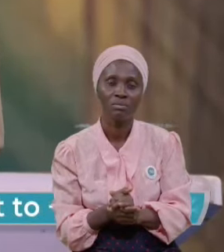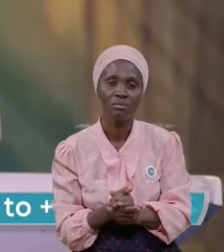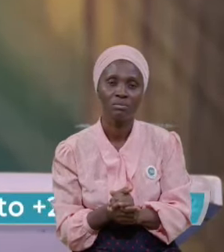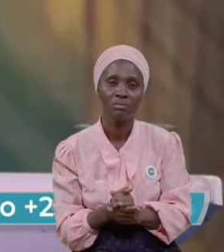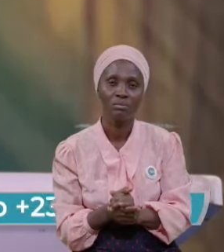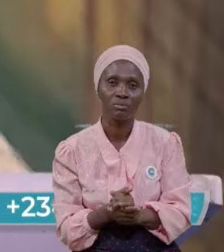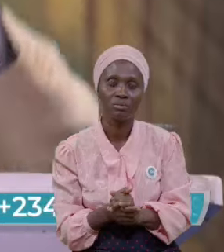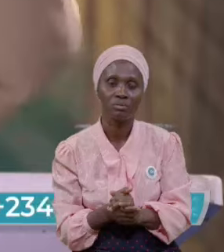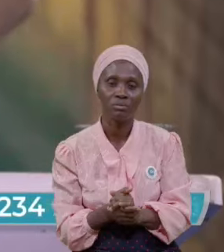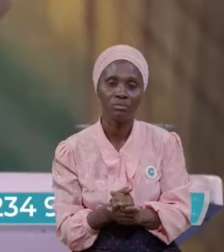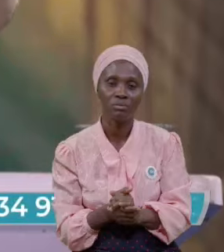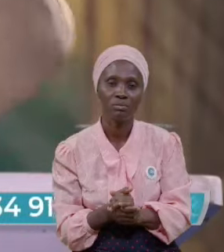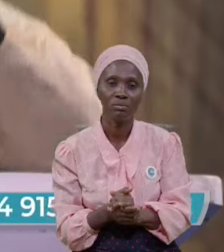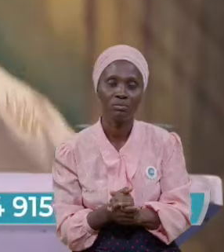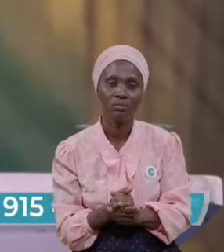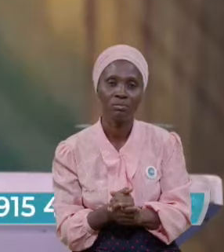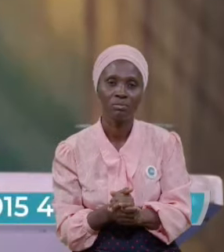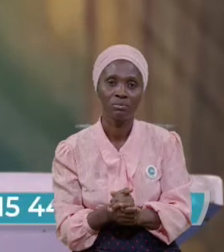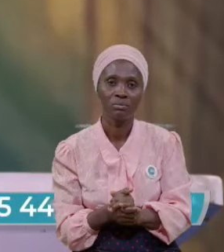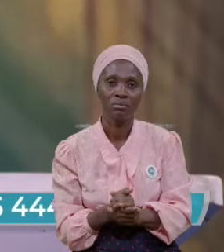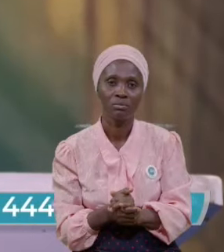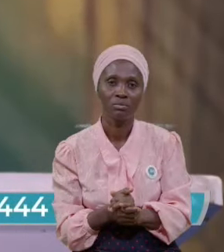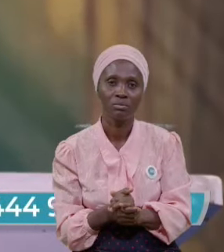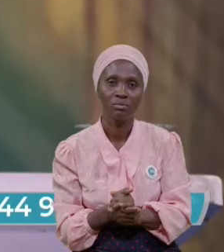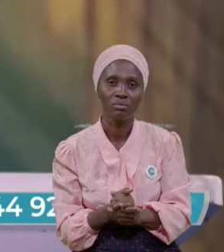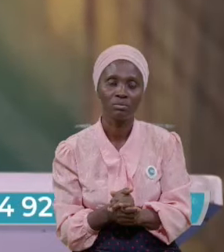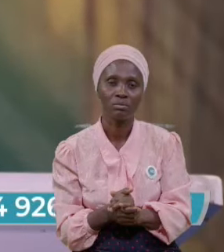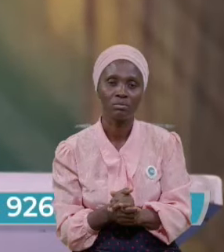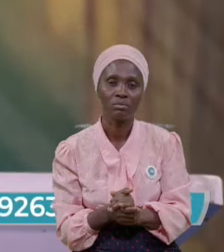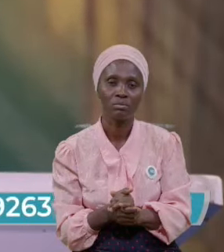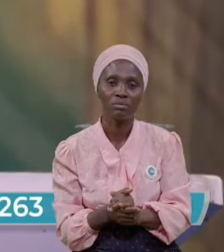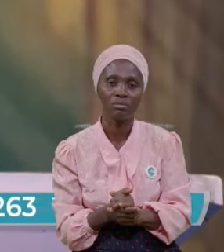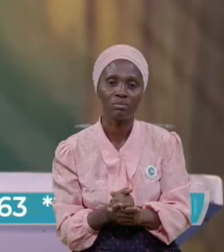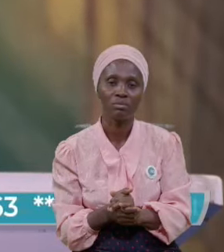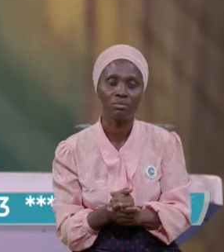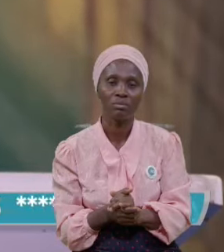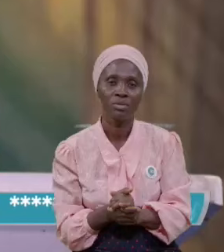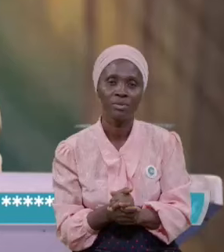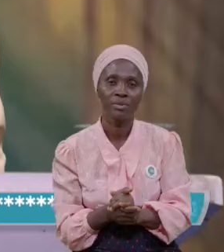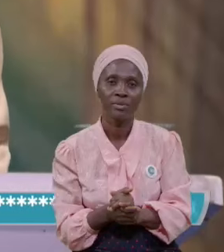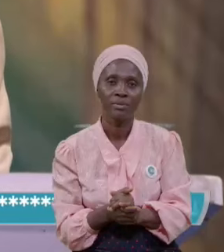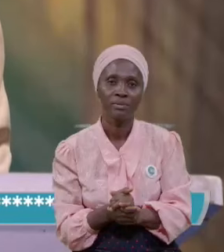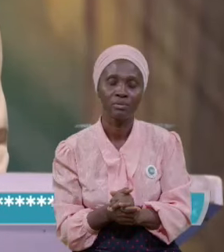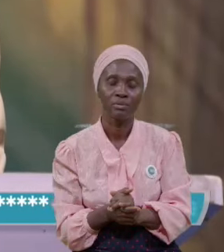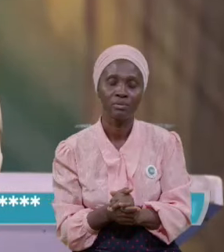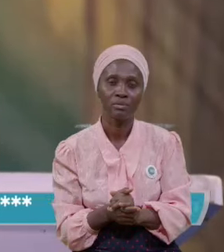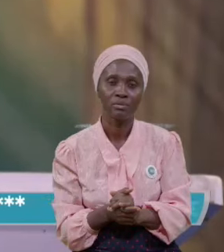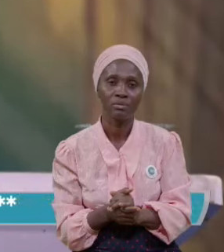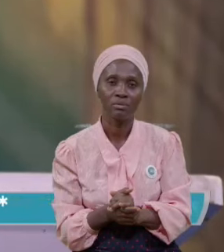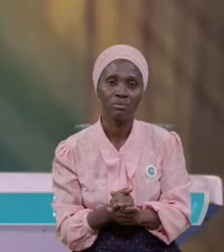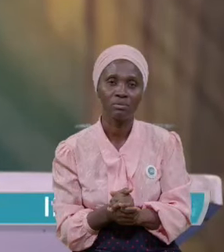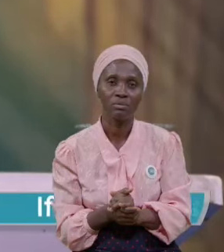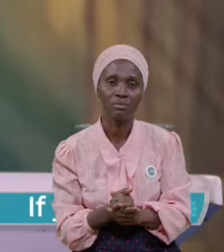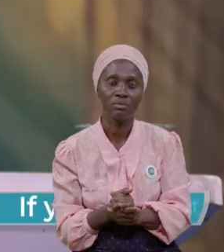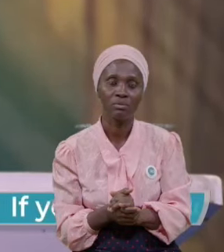that thorough job is done. At the middle over here, please, if you are still counseling, let's esteem